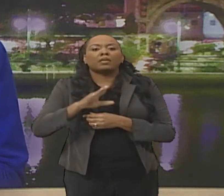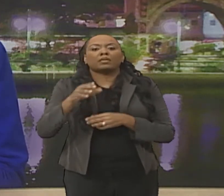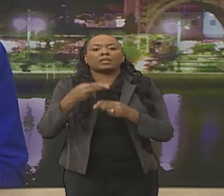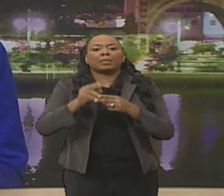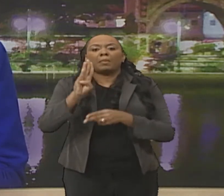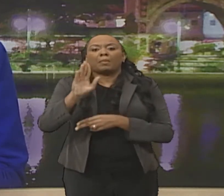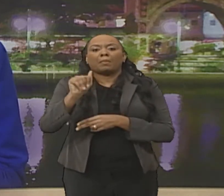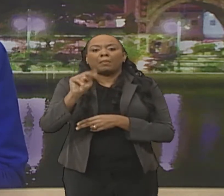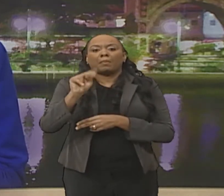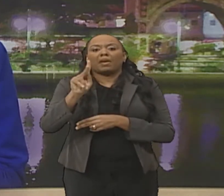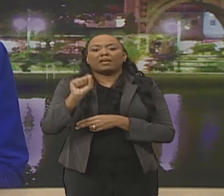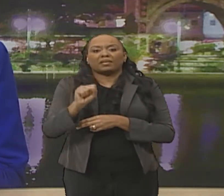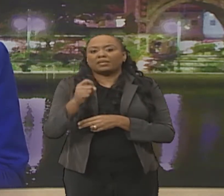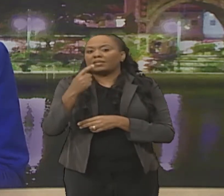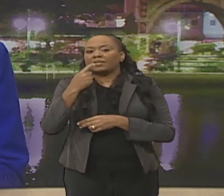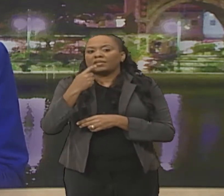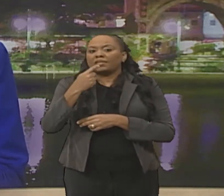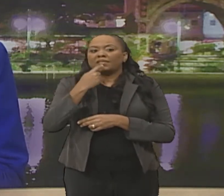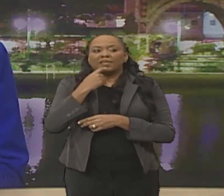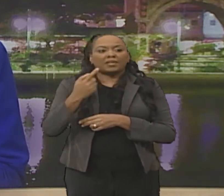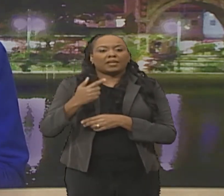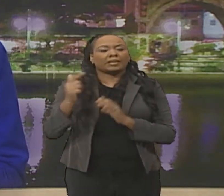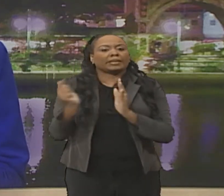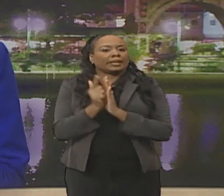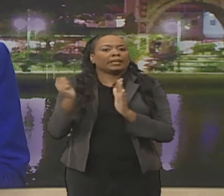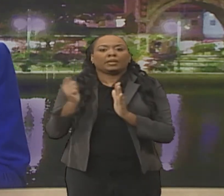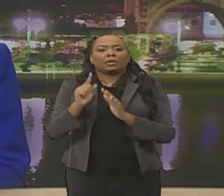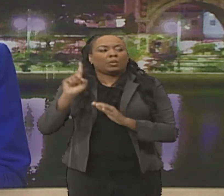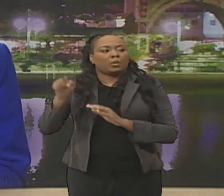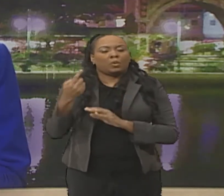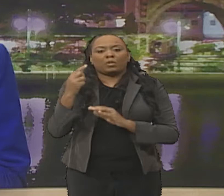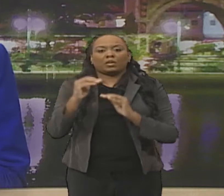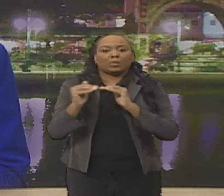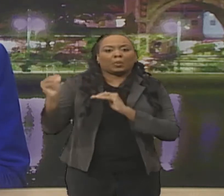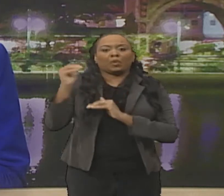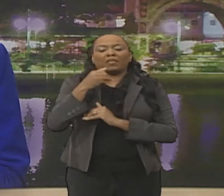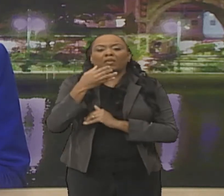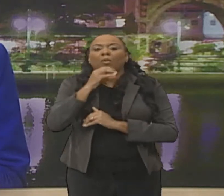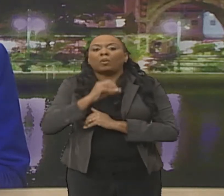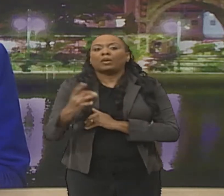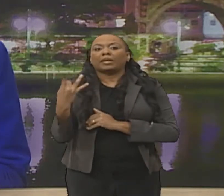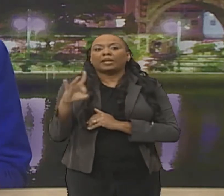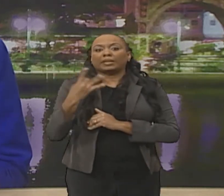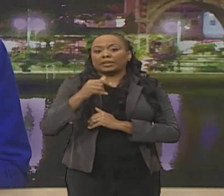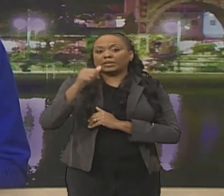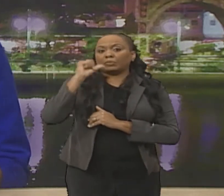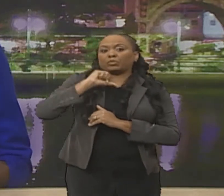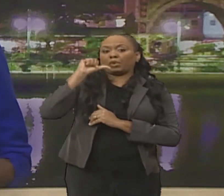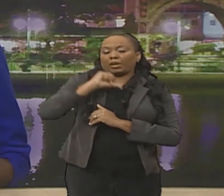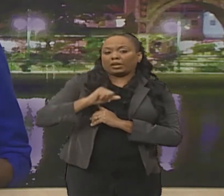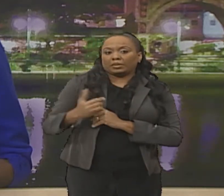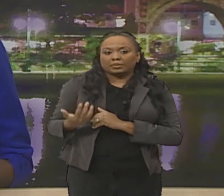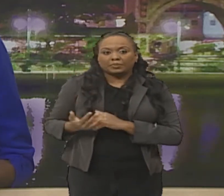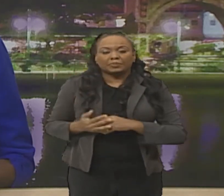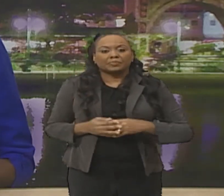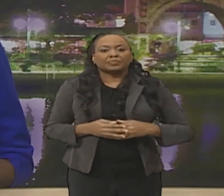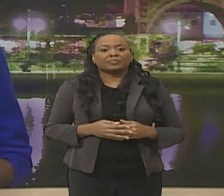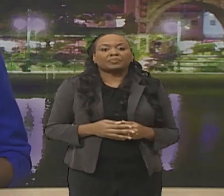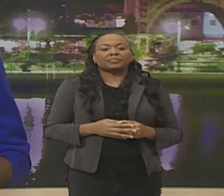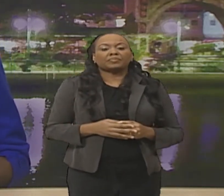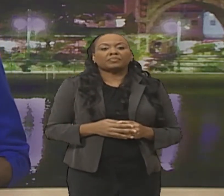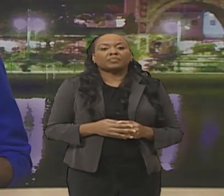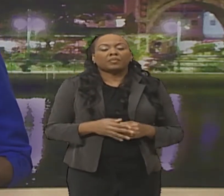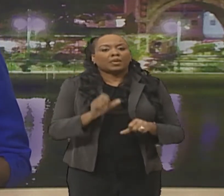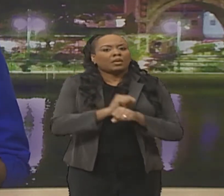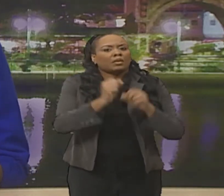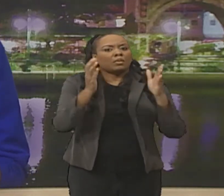beverages should be consumed only by people over the age of 18. In other news now, entrepreneurs looking